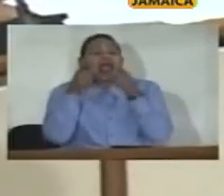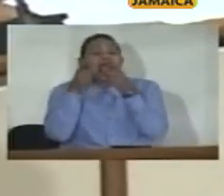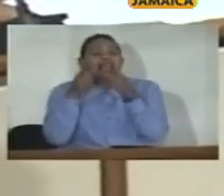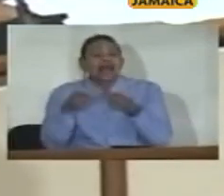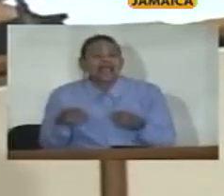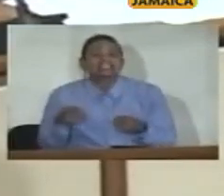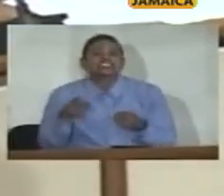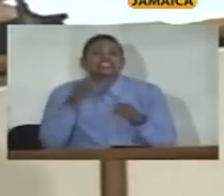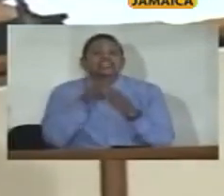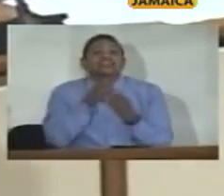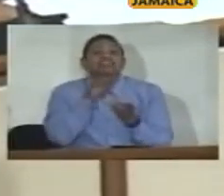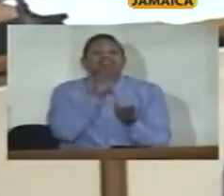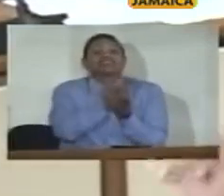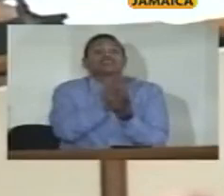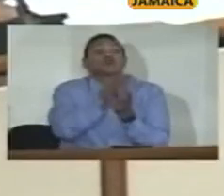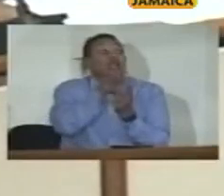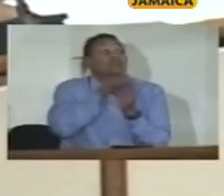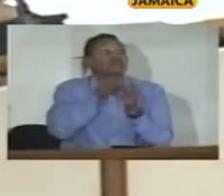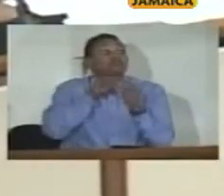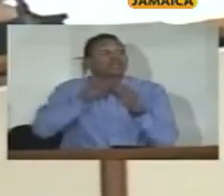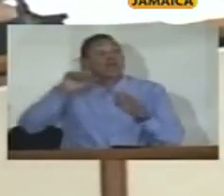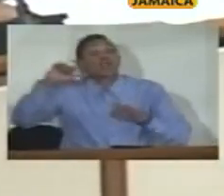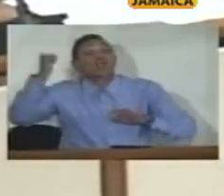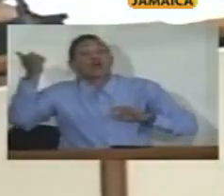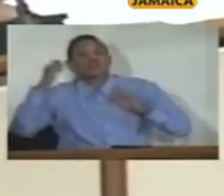sexual harassment in another organization,